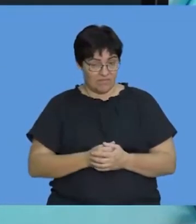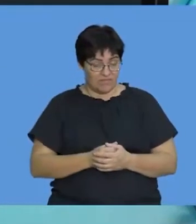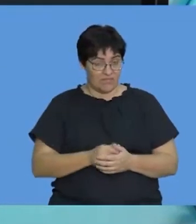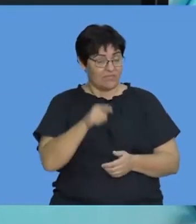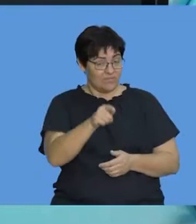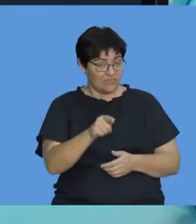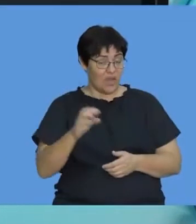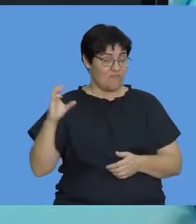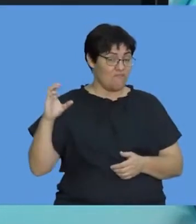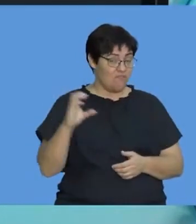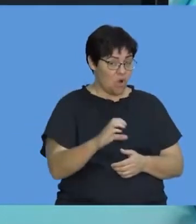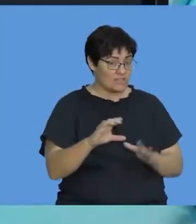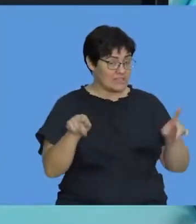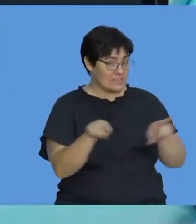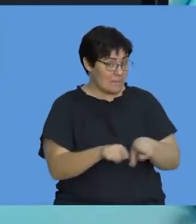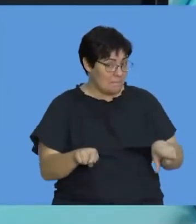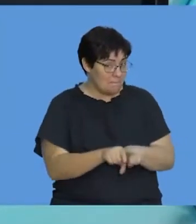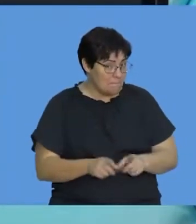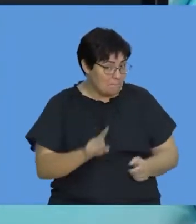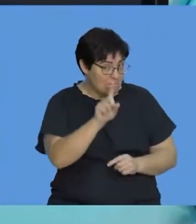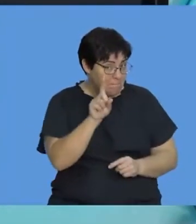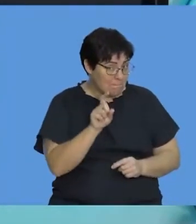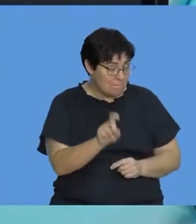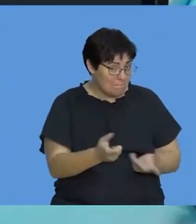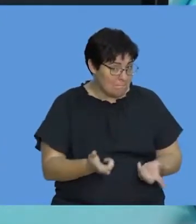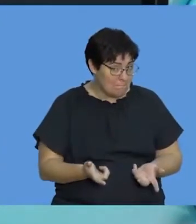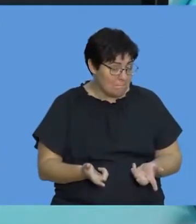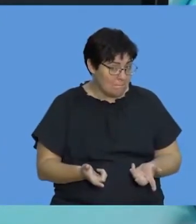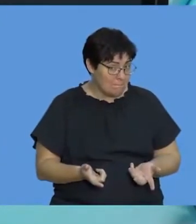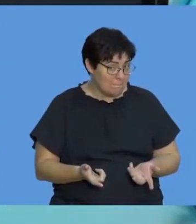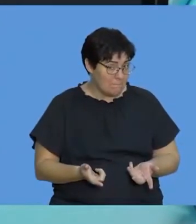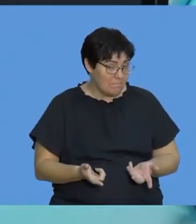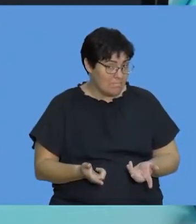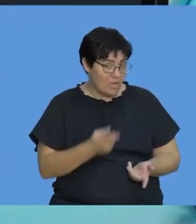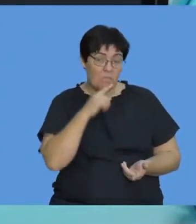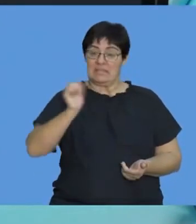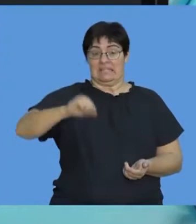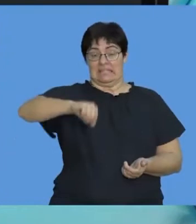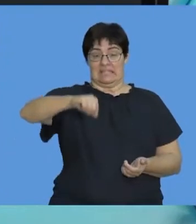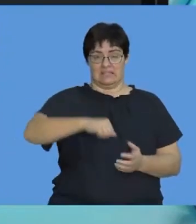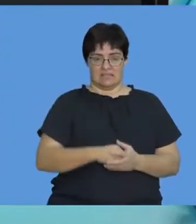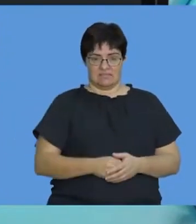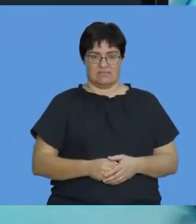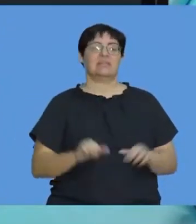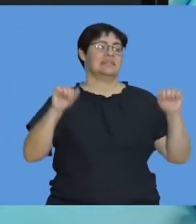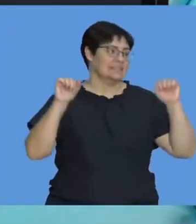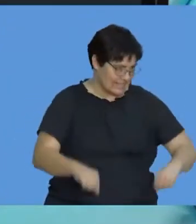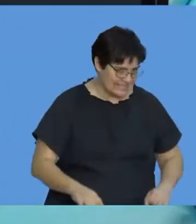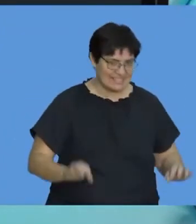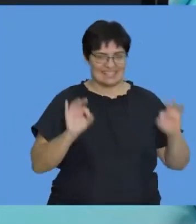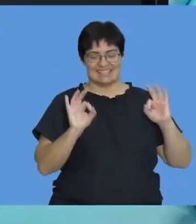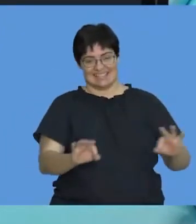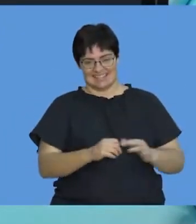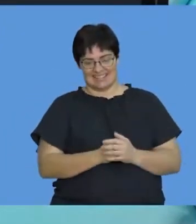Are those forces the same? I'm hoping I'm hearing lots of yeses.